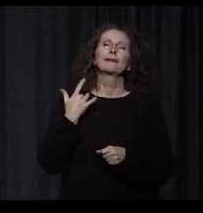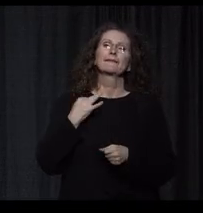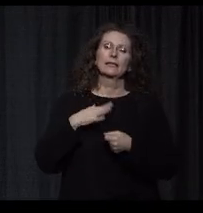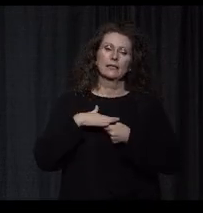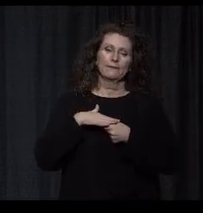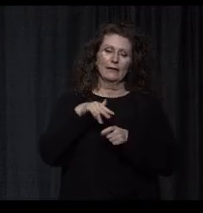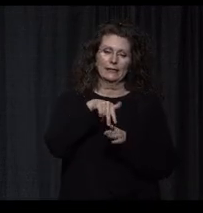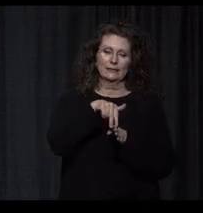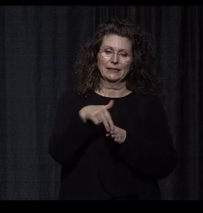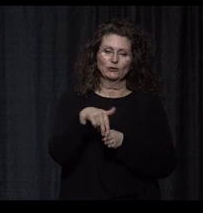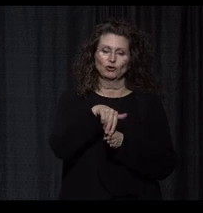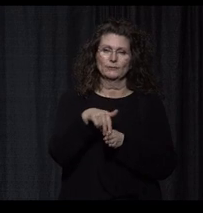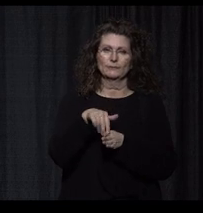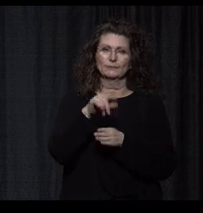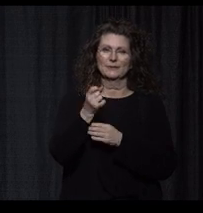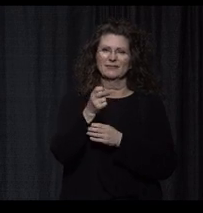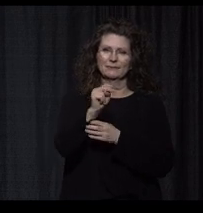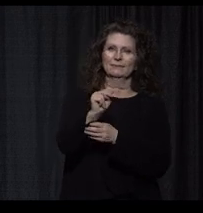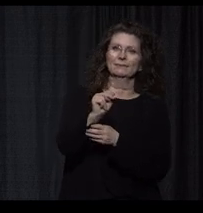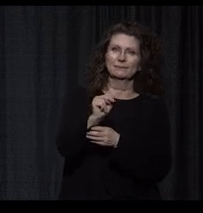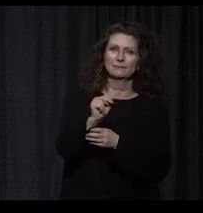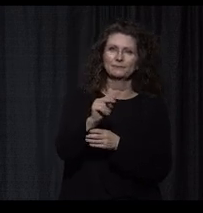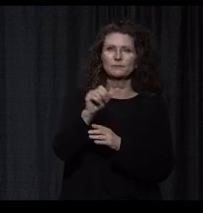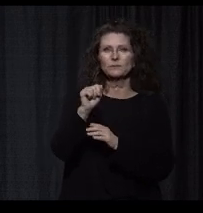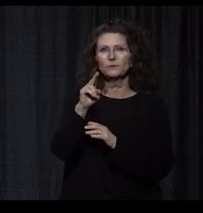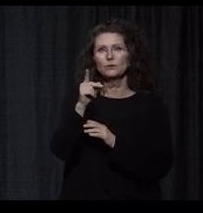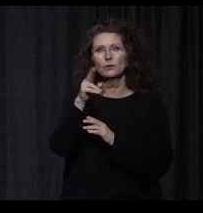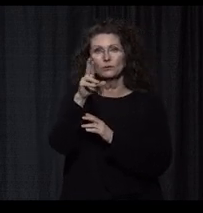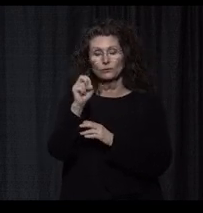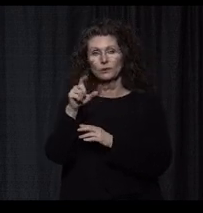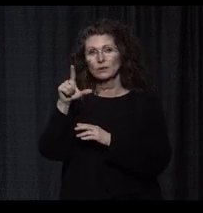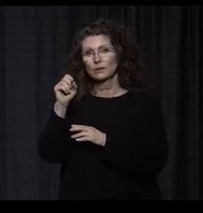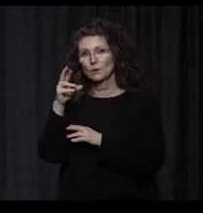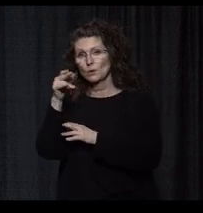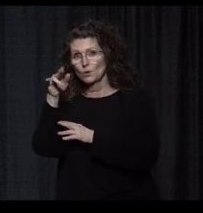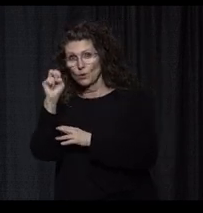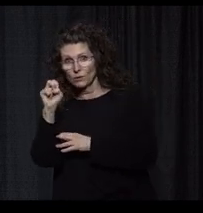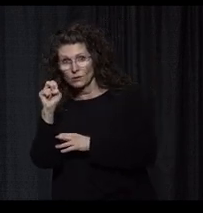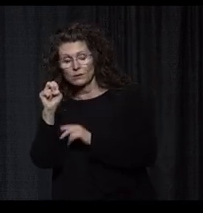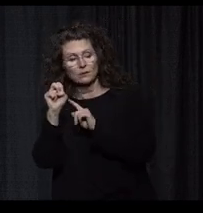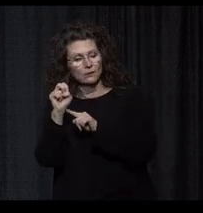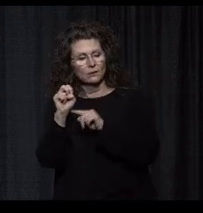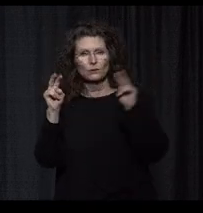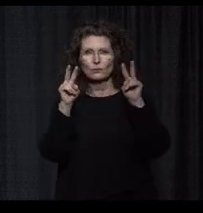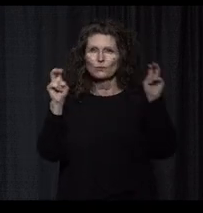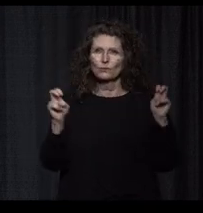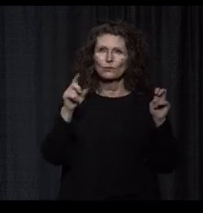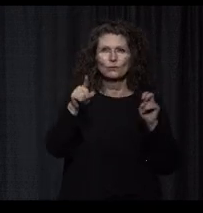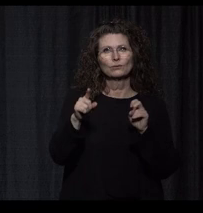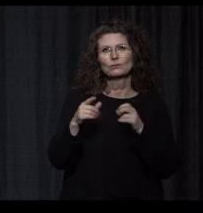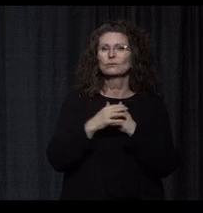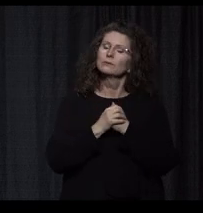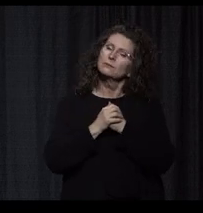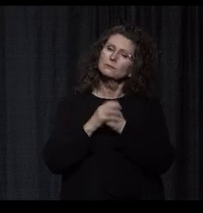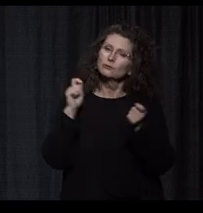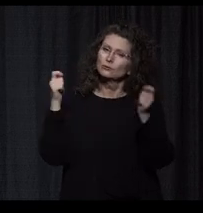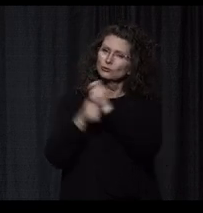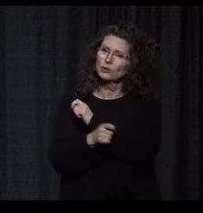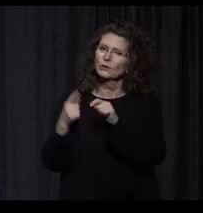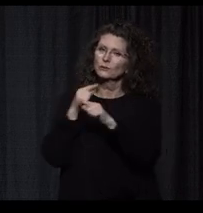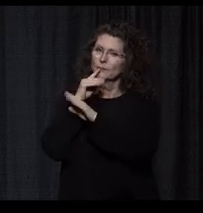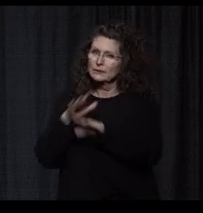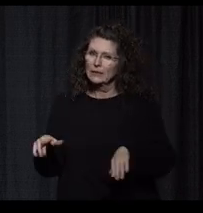author and activist Audre Lorde captured so powerfully in The Transformation of Silence into Language and